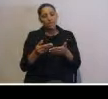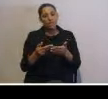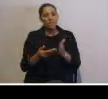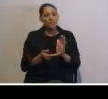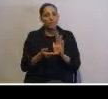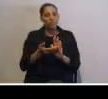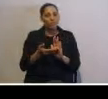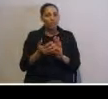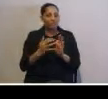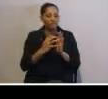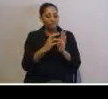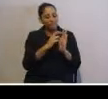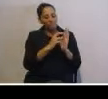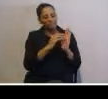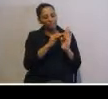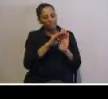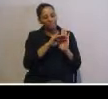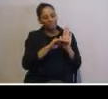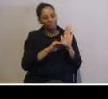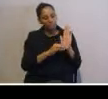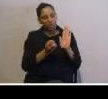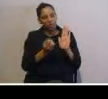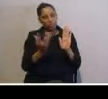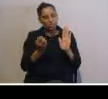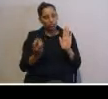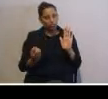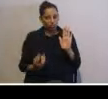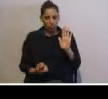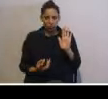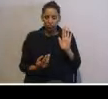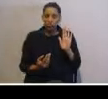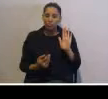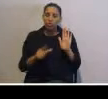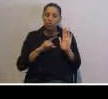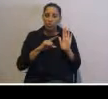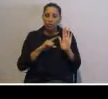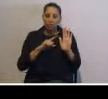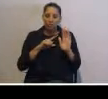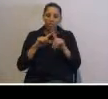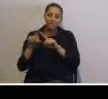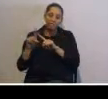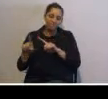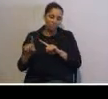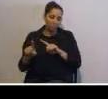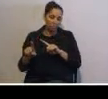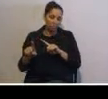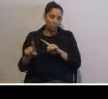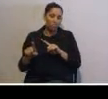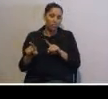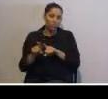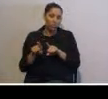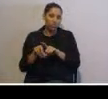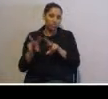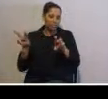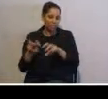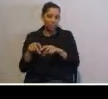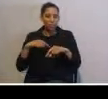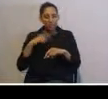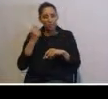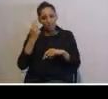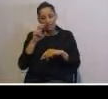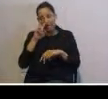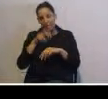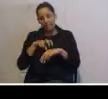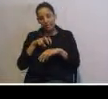regulated differently than ESCOM when it comes to the tariffs, and we understand the reality of that, so we need to fast track that. And I